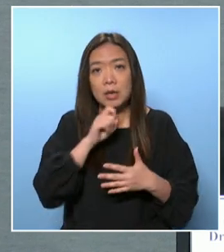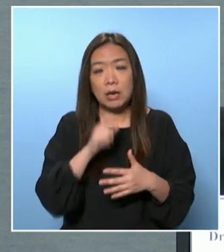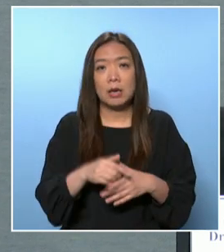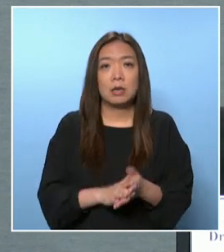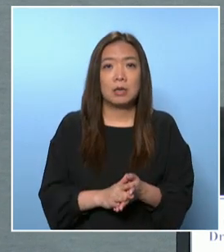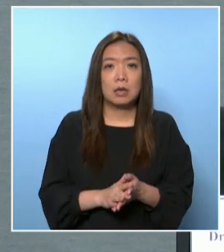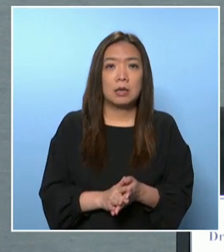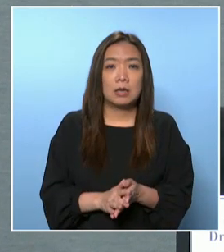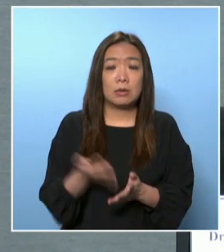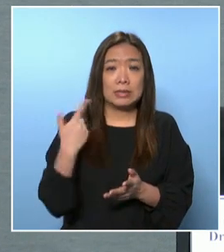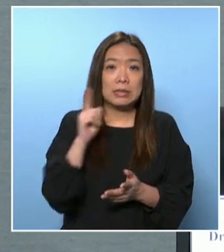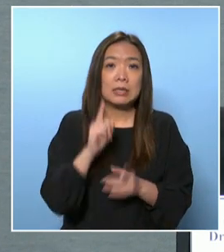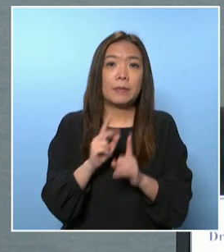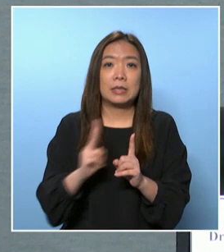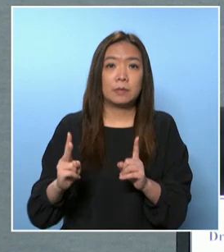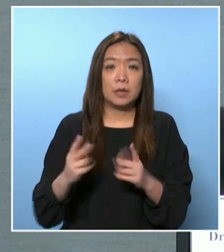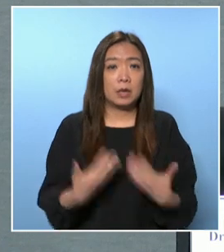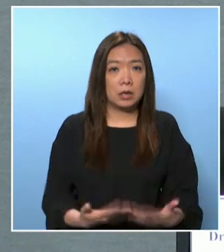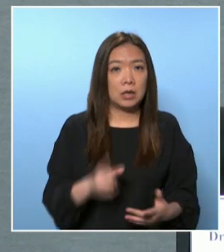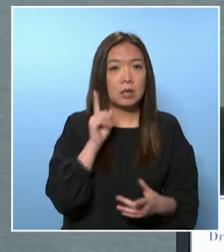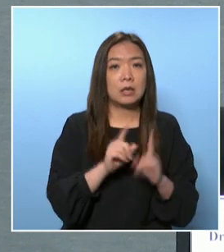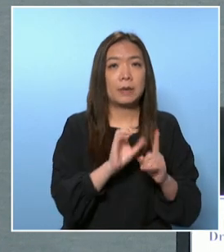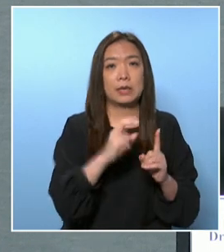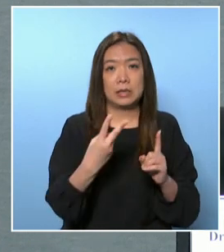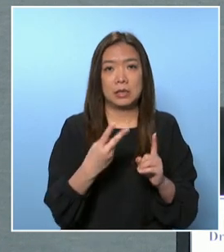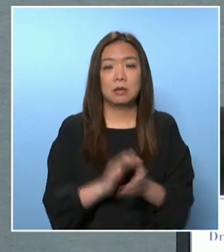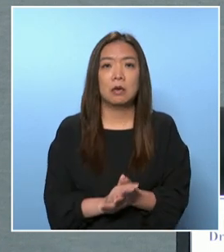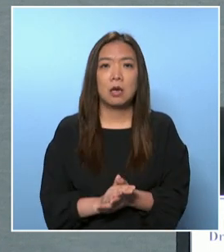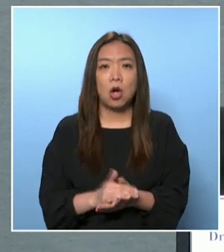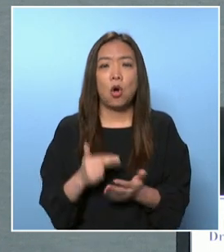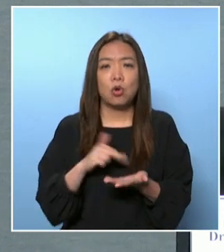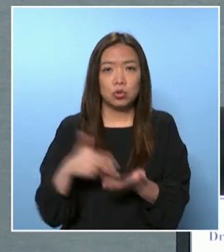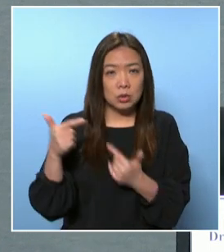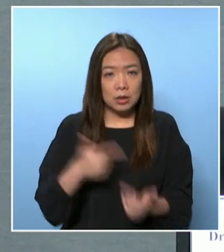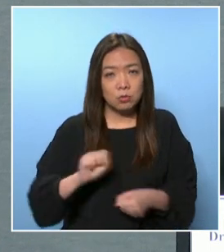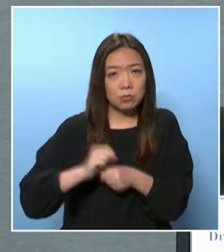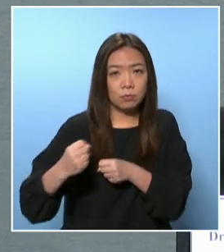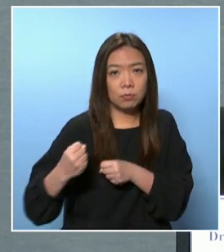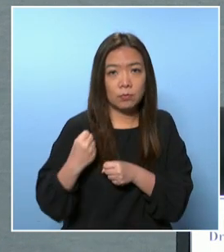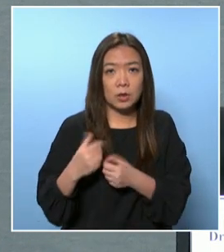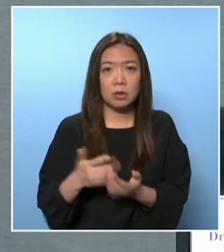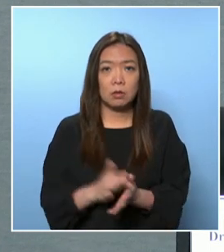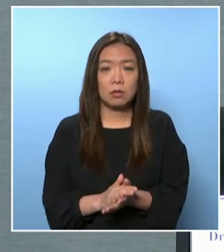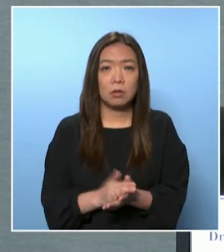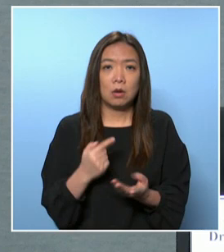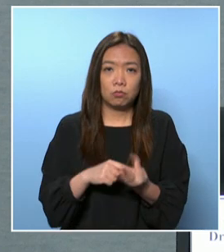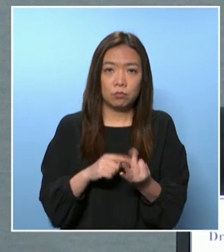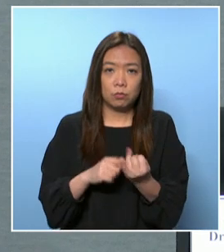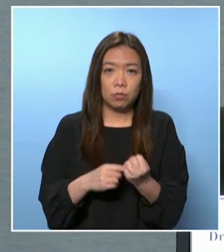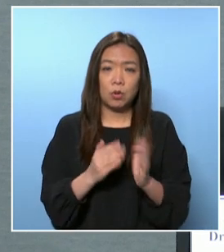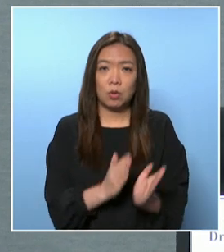seen some improvement from 120 weeks to down to 102 weeks. We are going to be